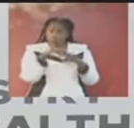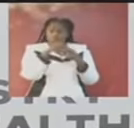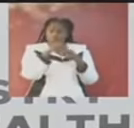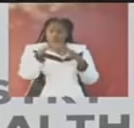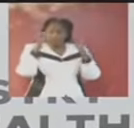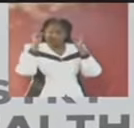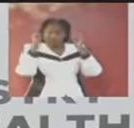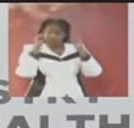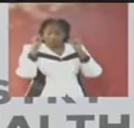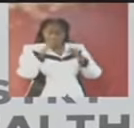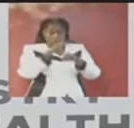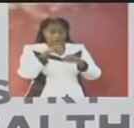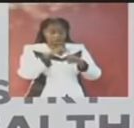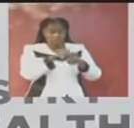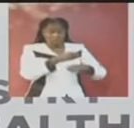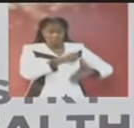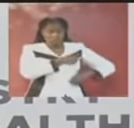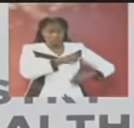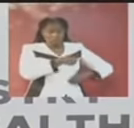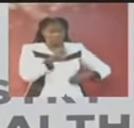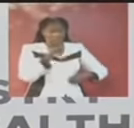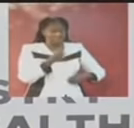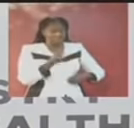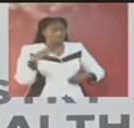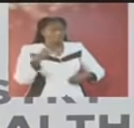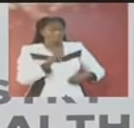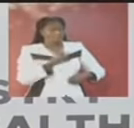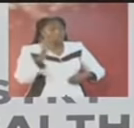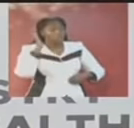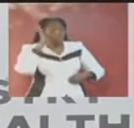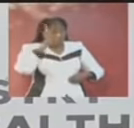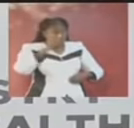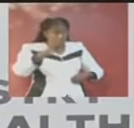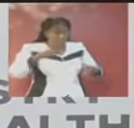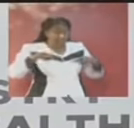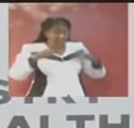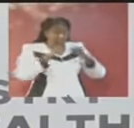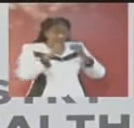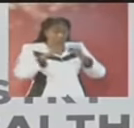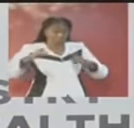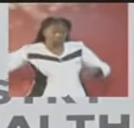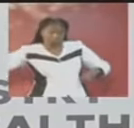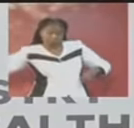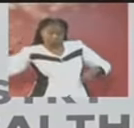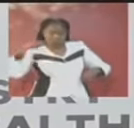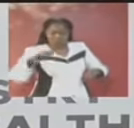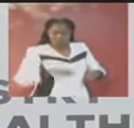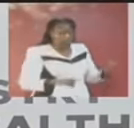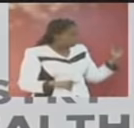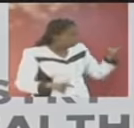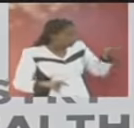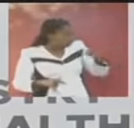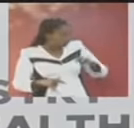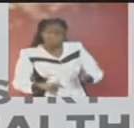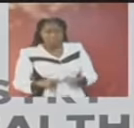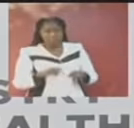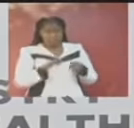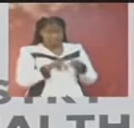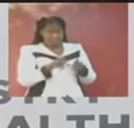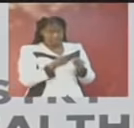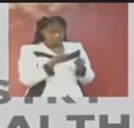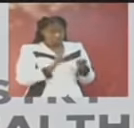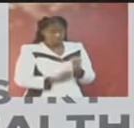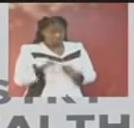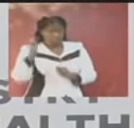Security's announcement that we would be doing more repatriations in the coming months. So your first question was